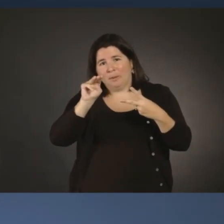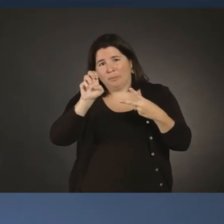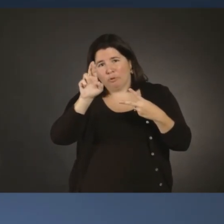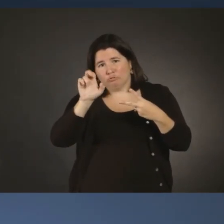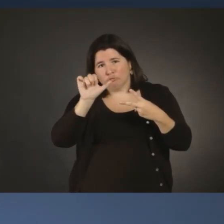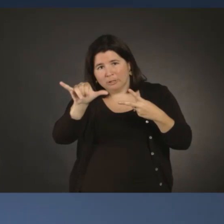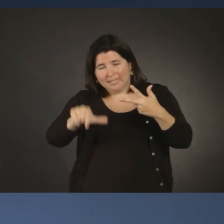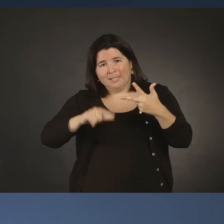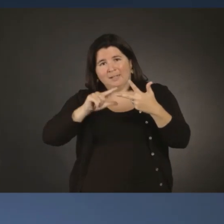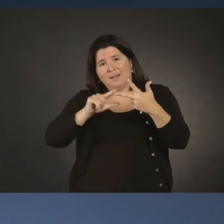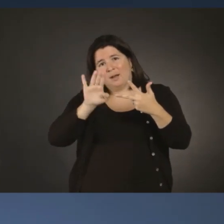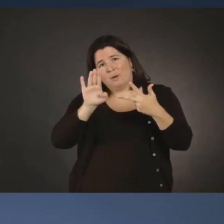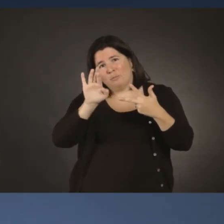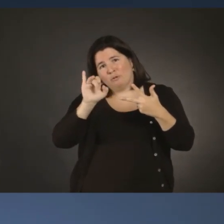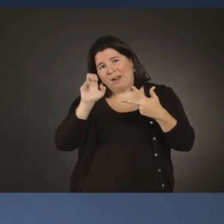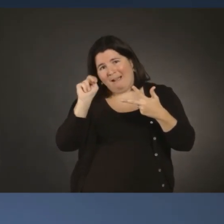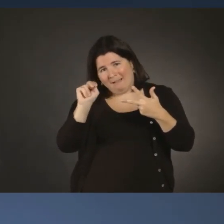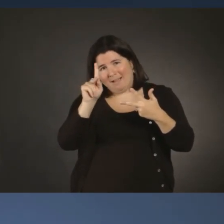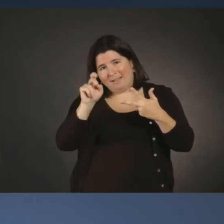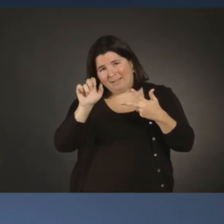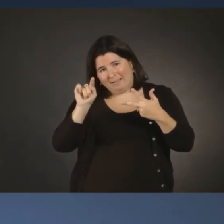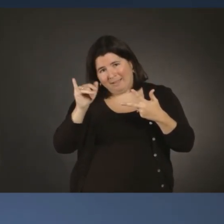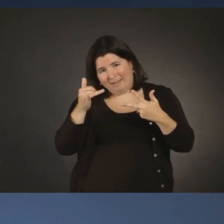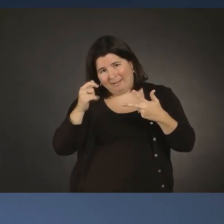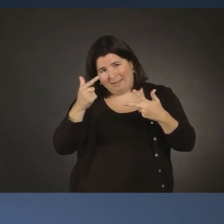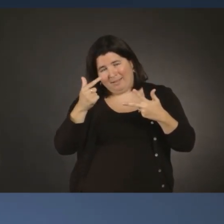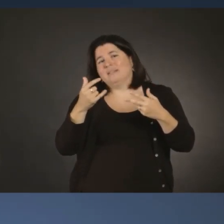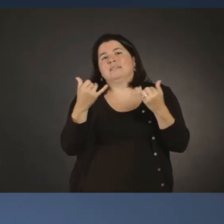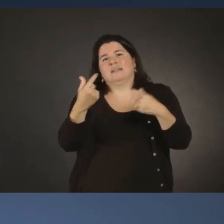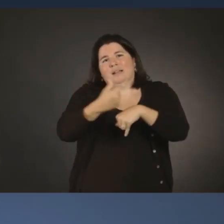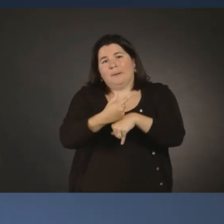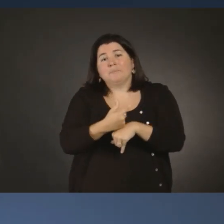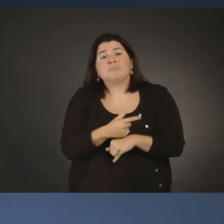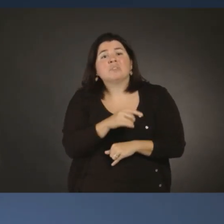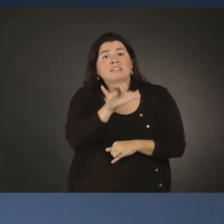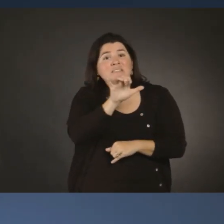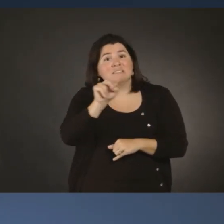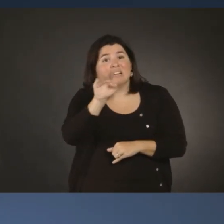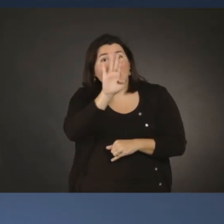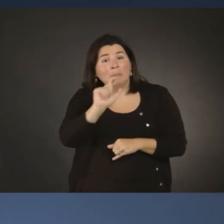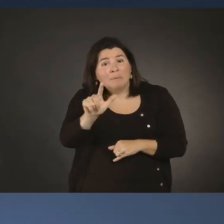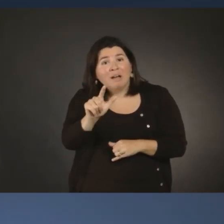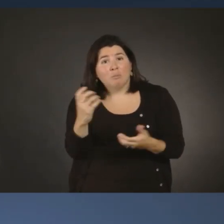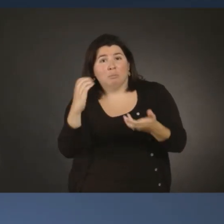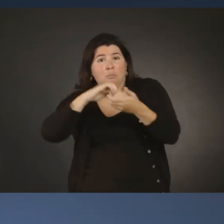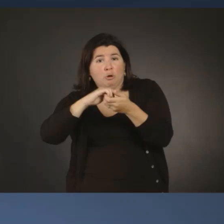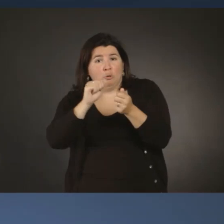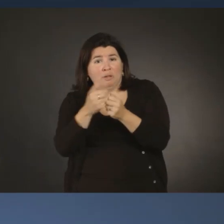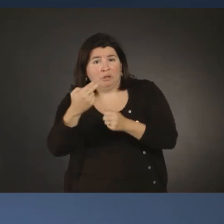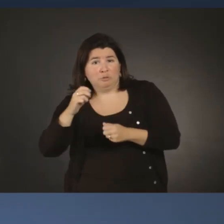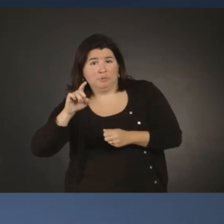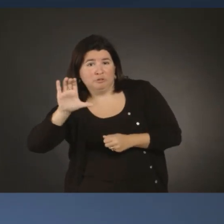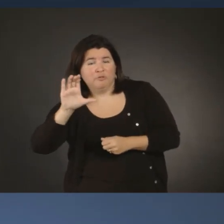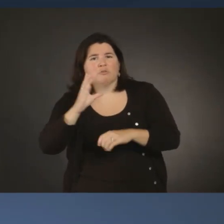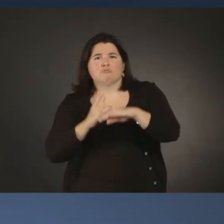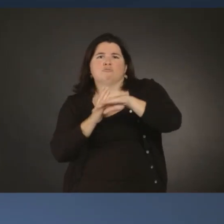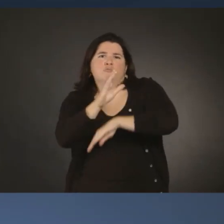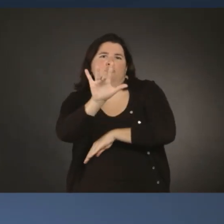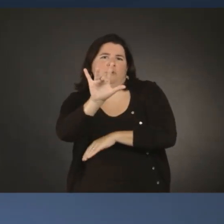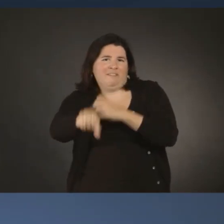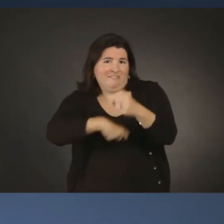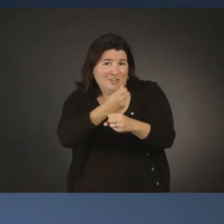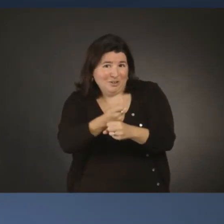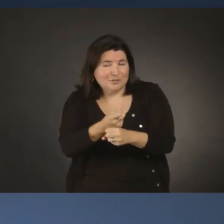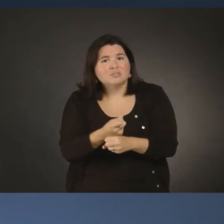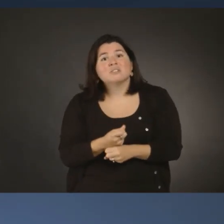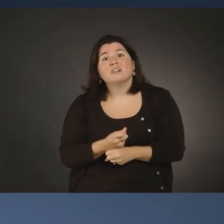today. Cincinnati Bell has been partnering with the Hearing, Speech, and Deaf Center for more than 25 years. On behalf of